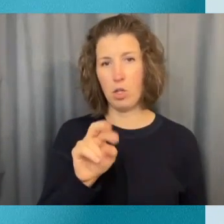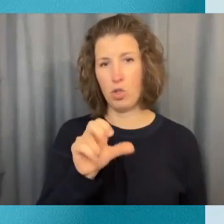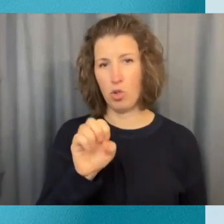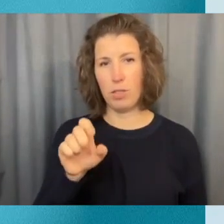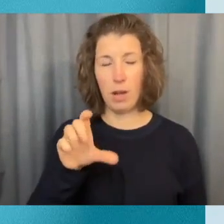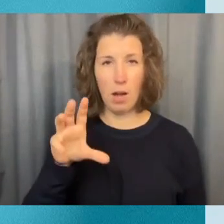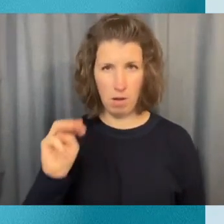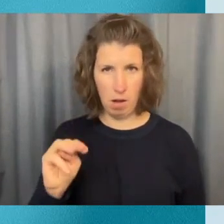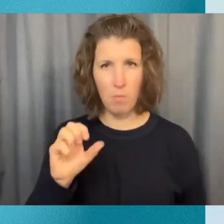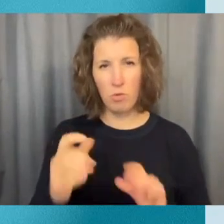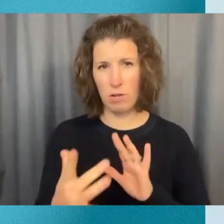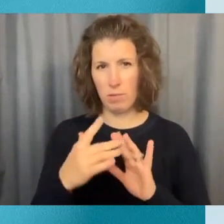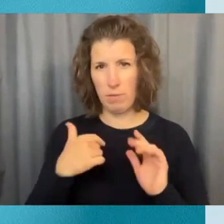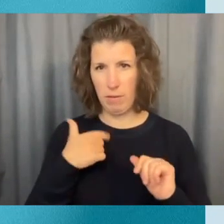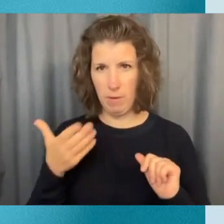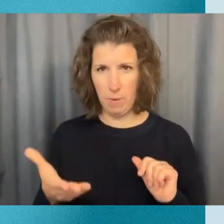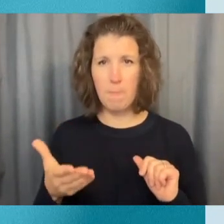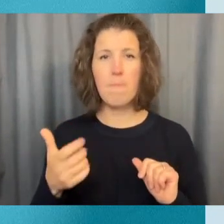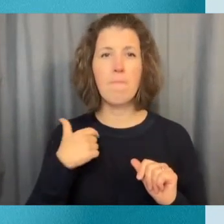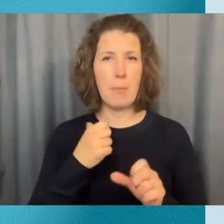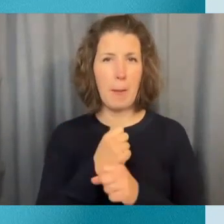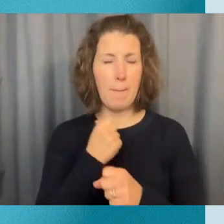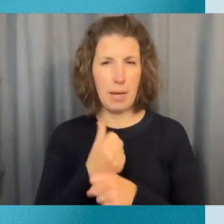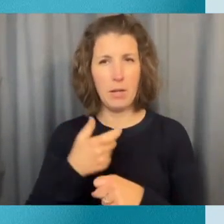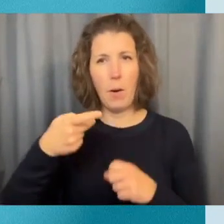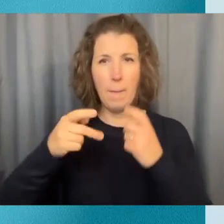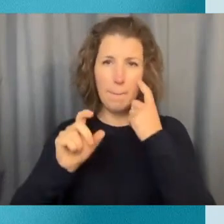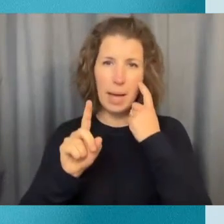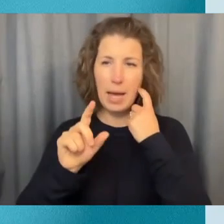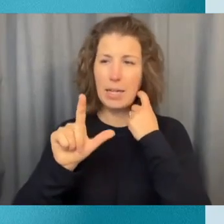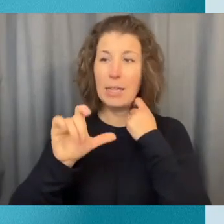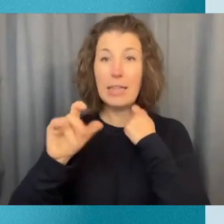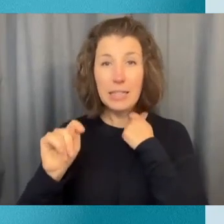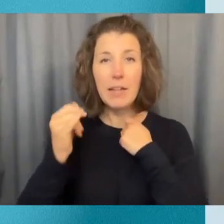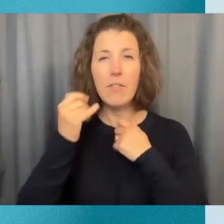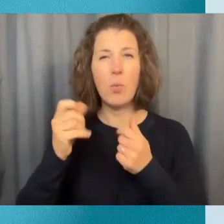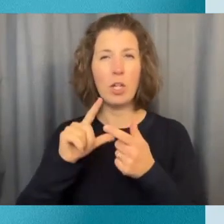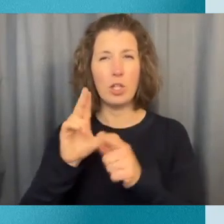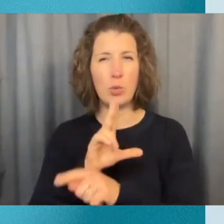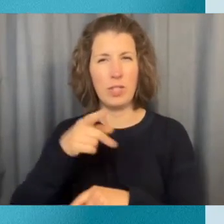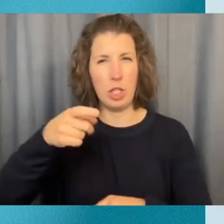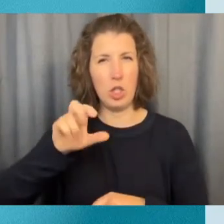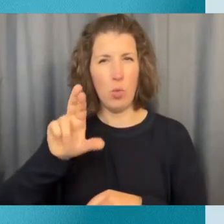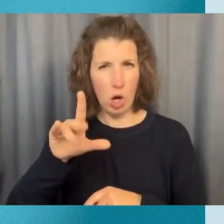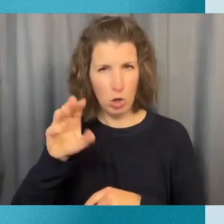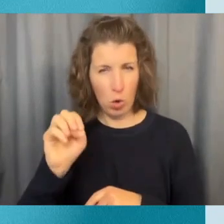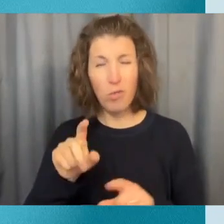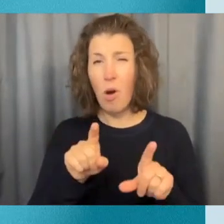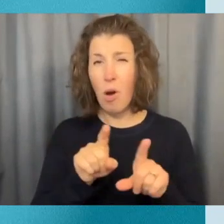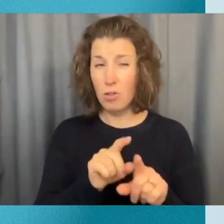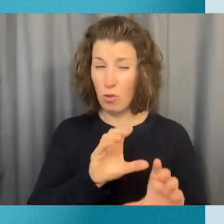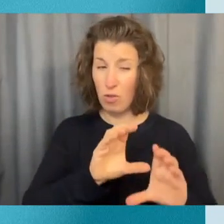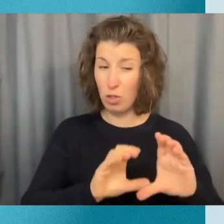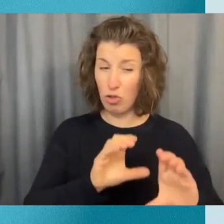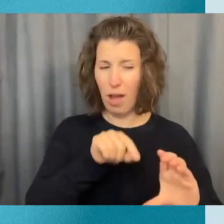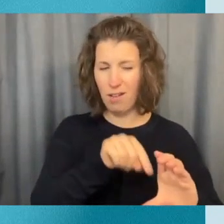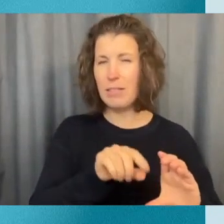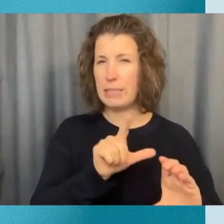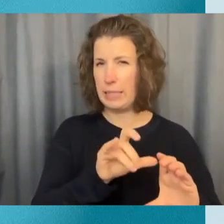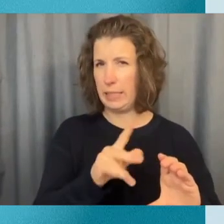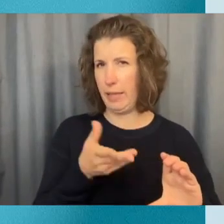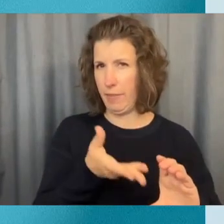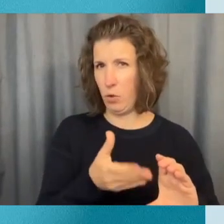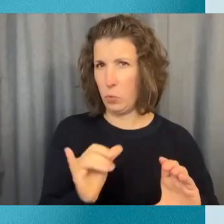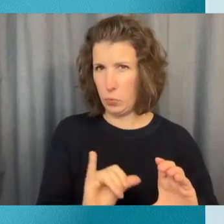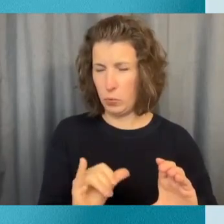our workshop Padlet. There is our QR code if you want to get that, but the link is also in the chat. Thank you very much.